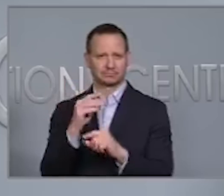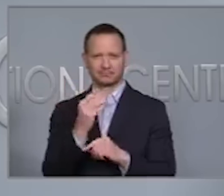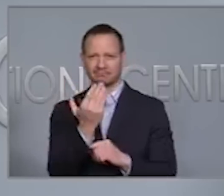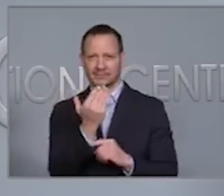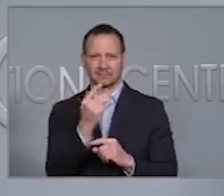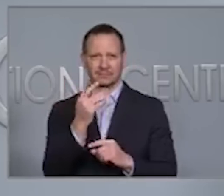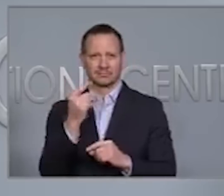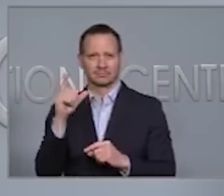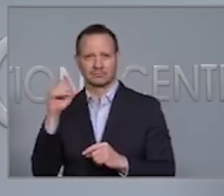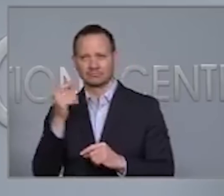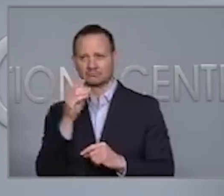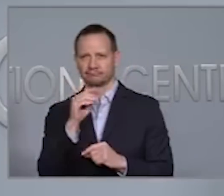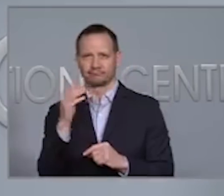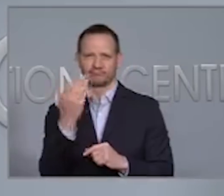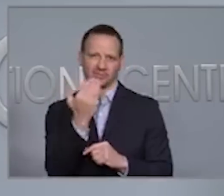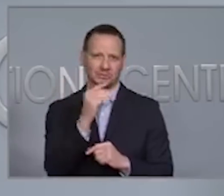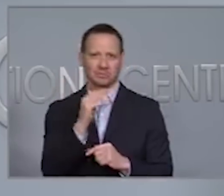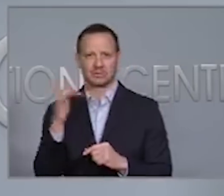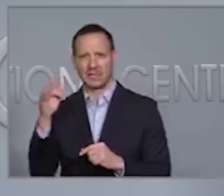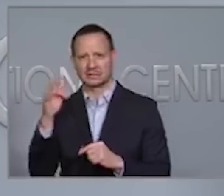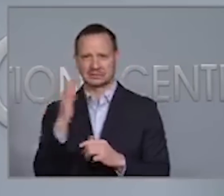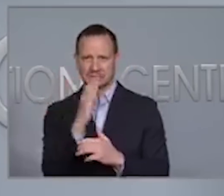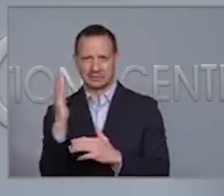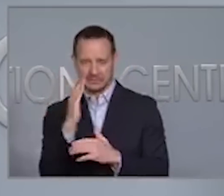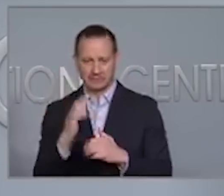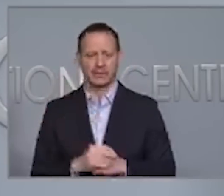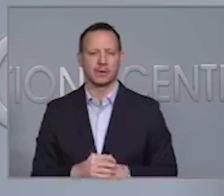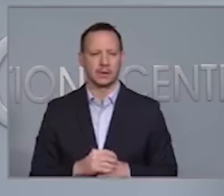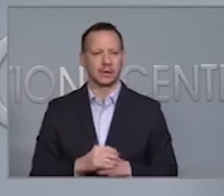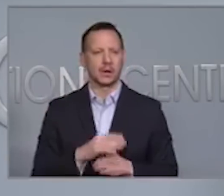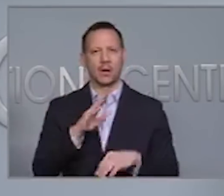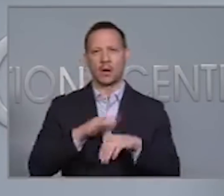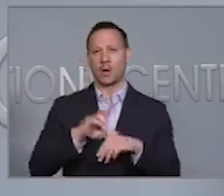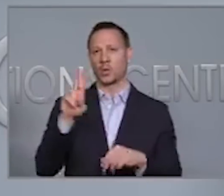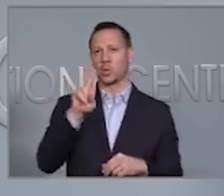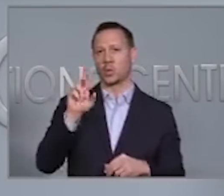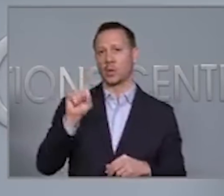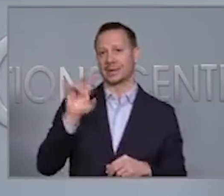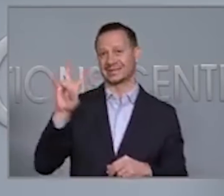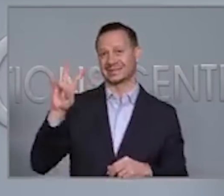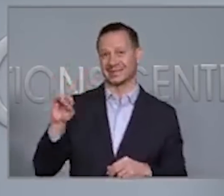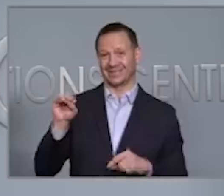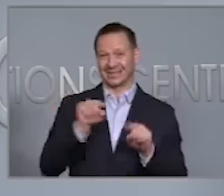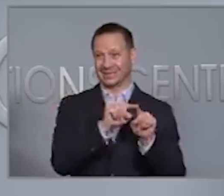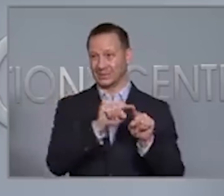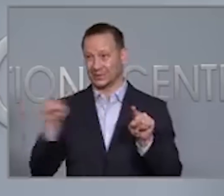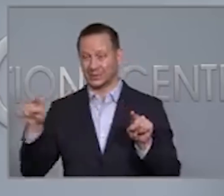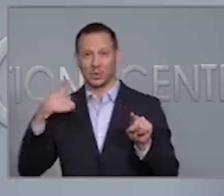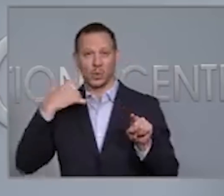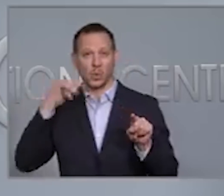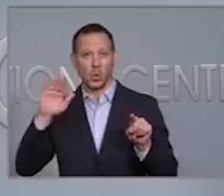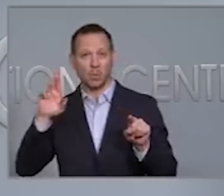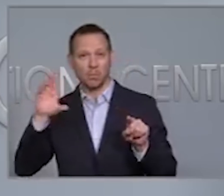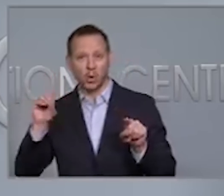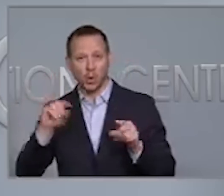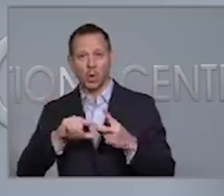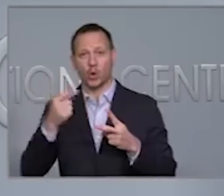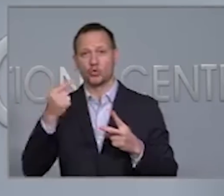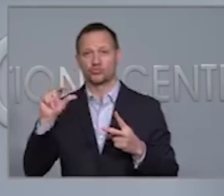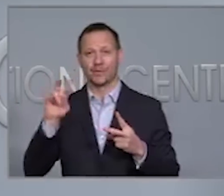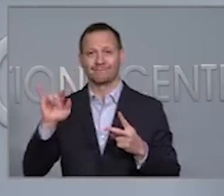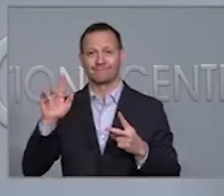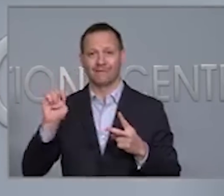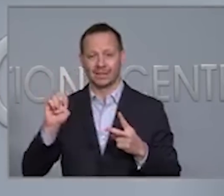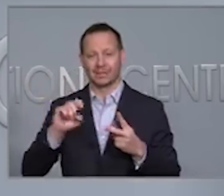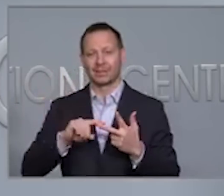accumulation has remained, particularly along the US 70 corridor in areas near Goldsboro, Greenville, Williamston,